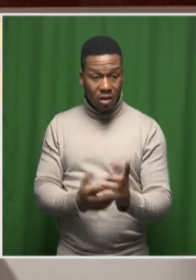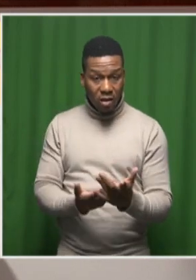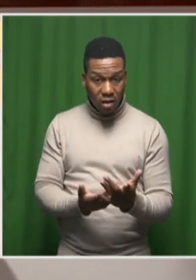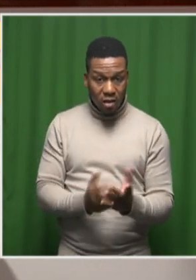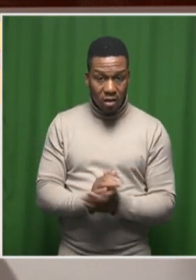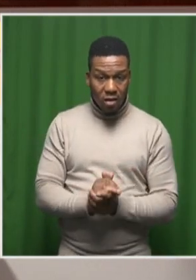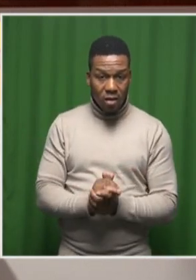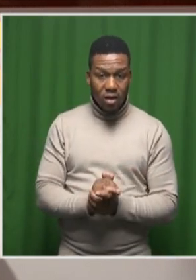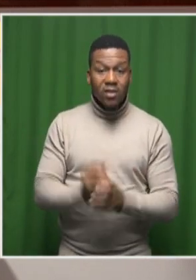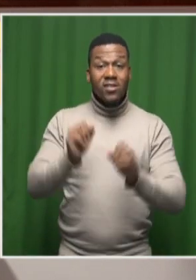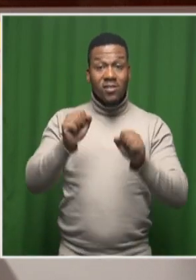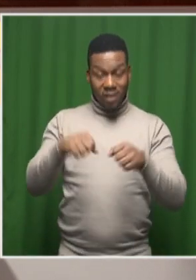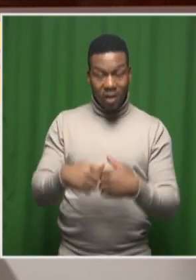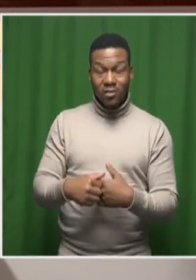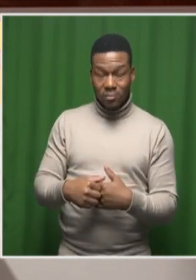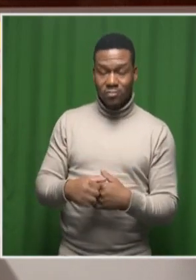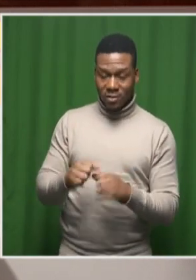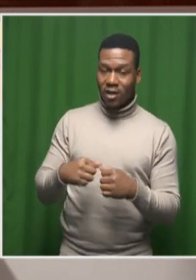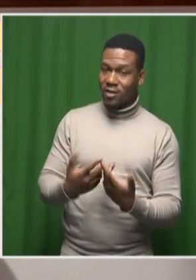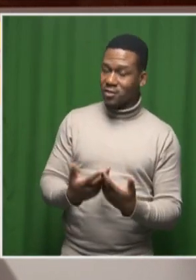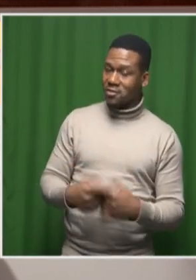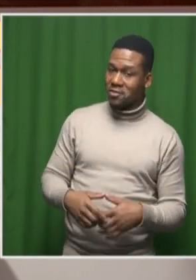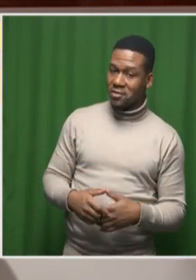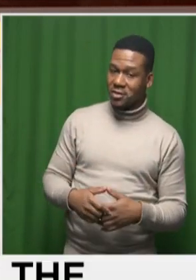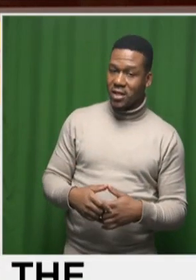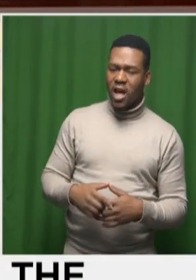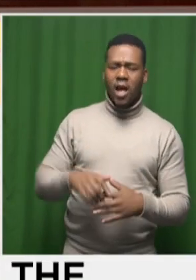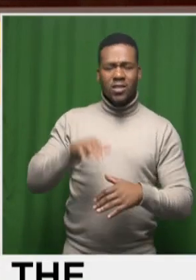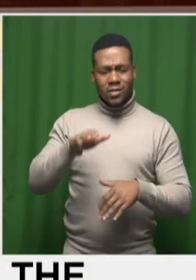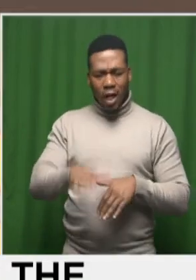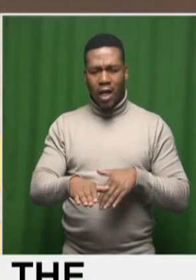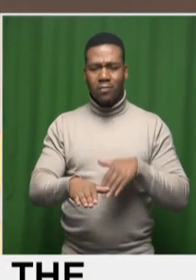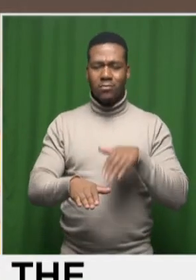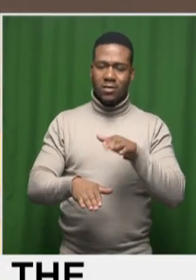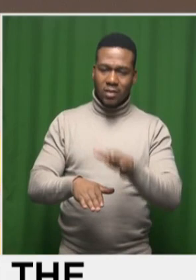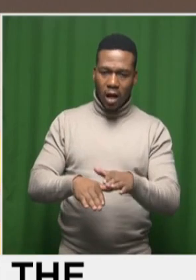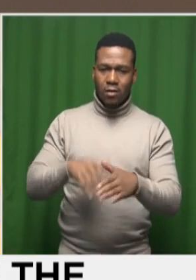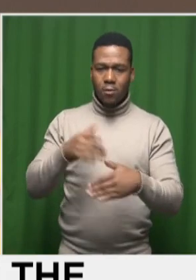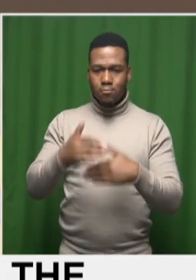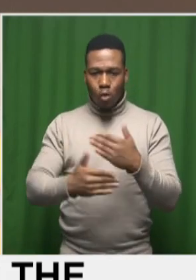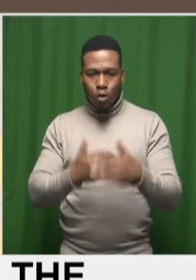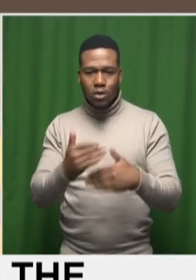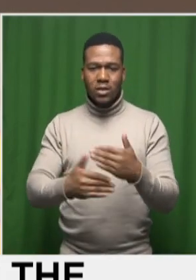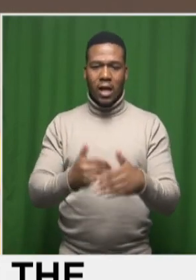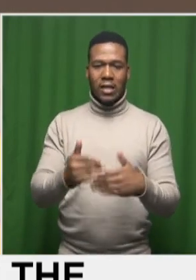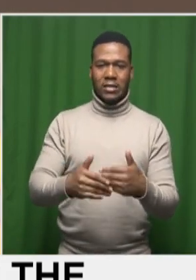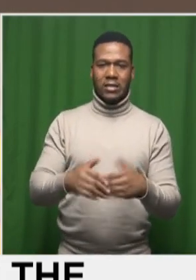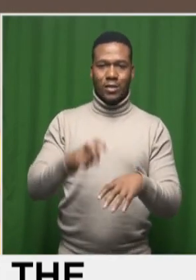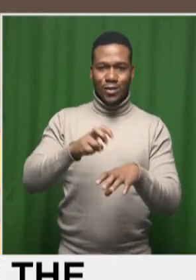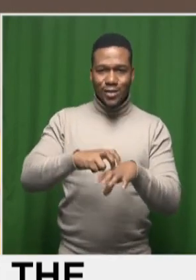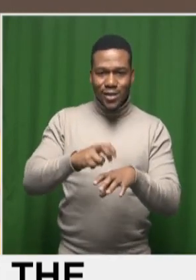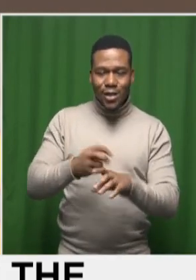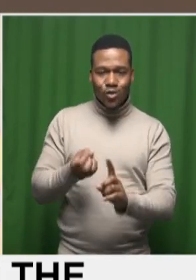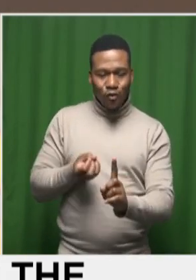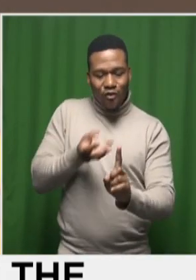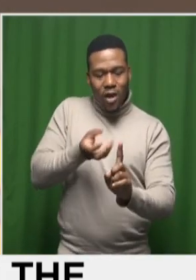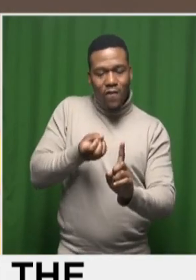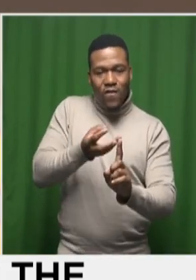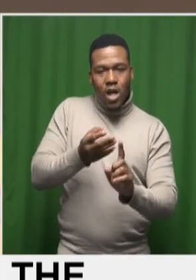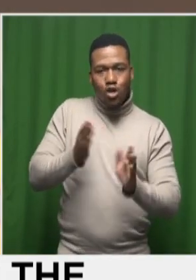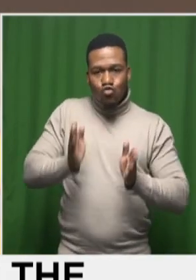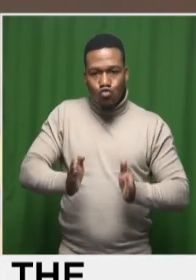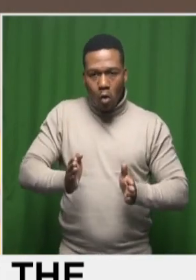Yeah, I mean, it's a lot of steps and processes as well. Like, you've got to feed the AI system a lot